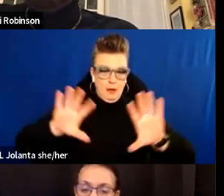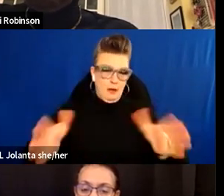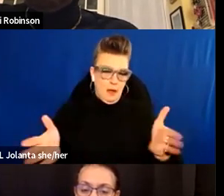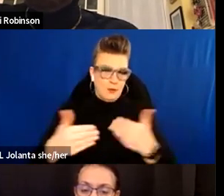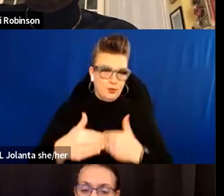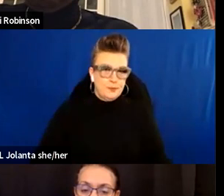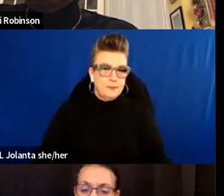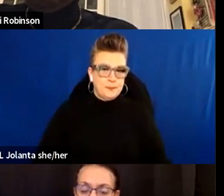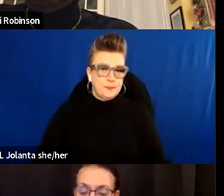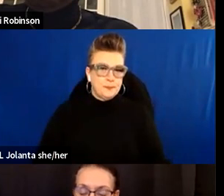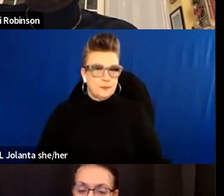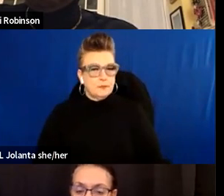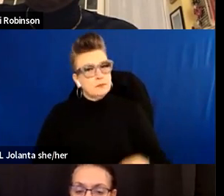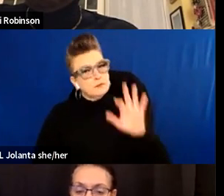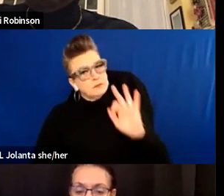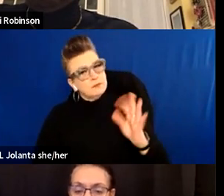thank you ms almanzar